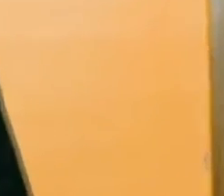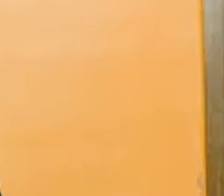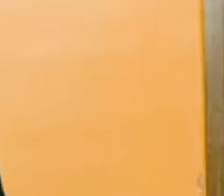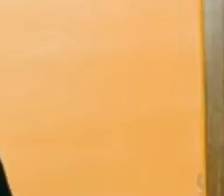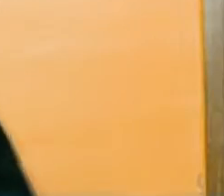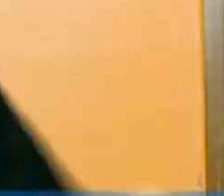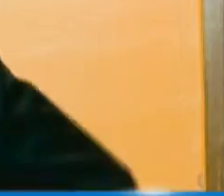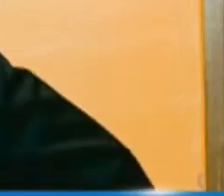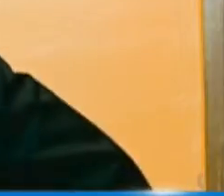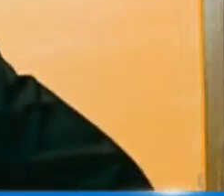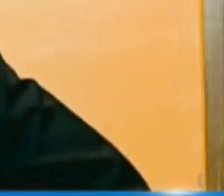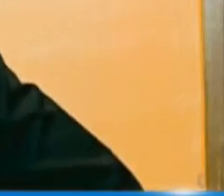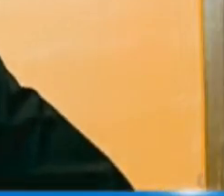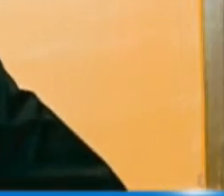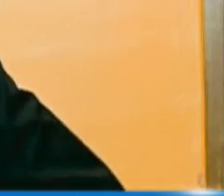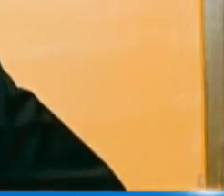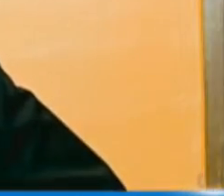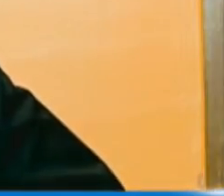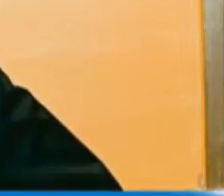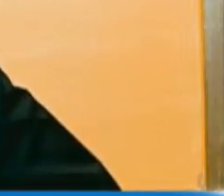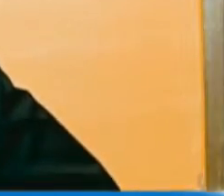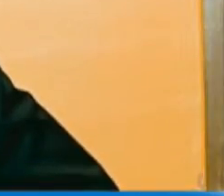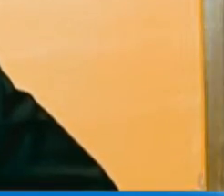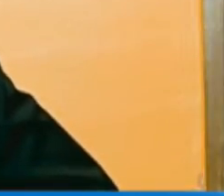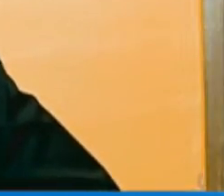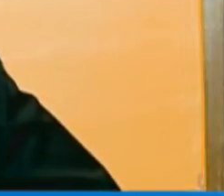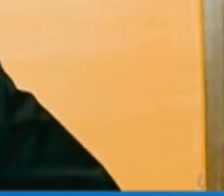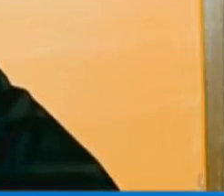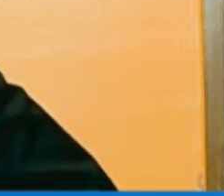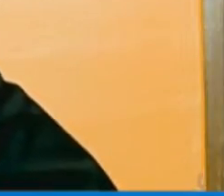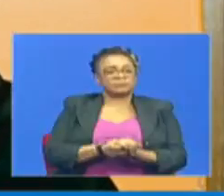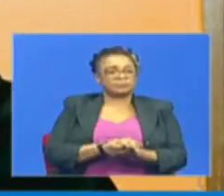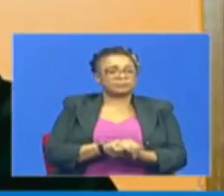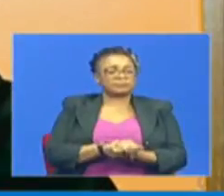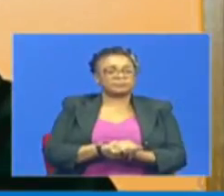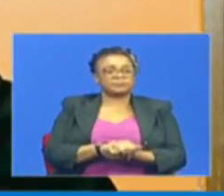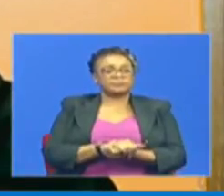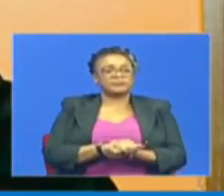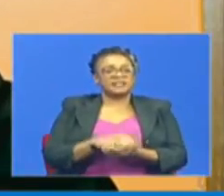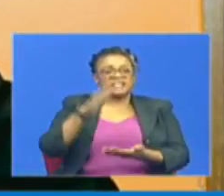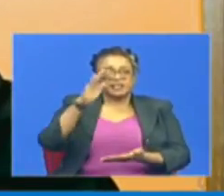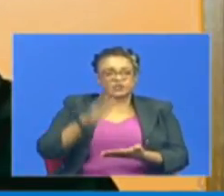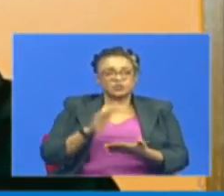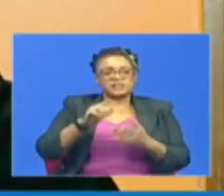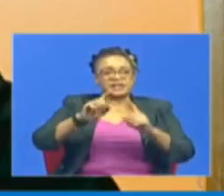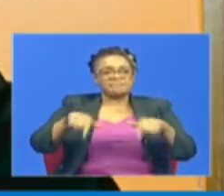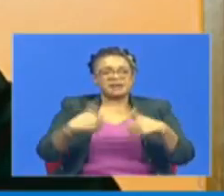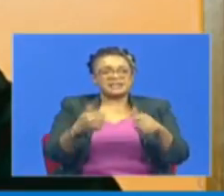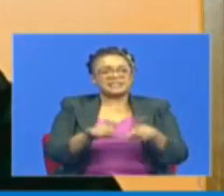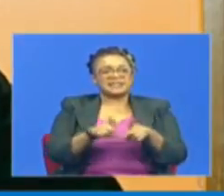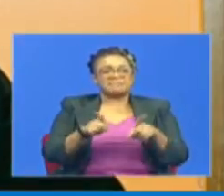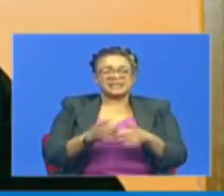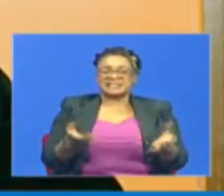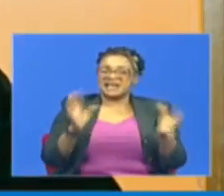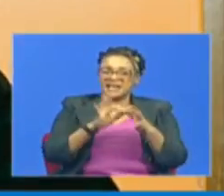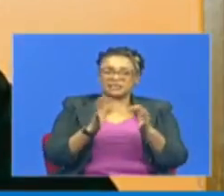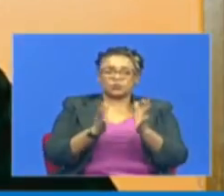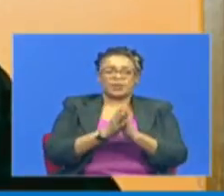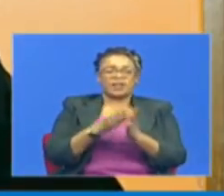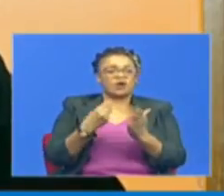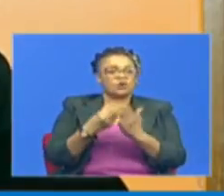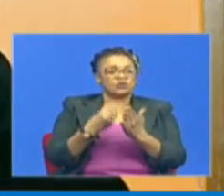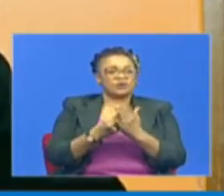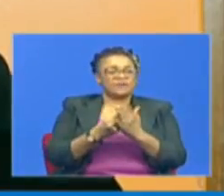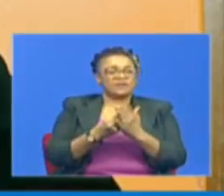to address. And that reduced demand is also linked to the whole area of labor, the cost of labor.